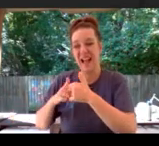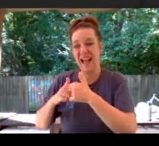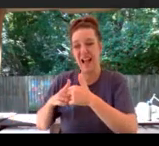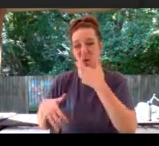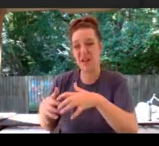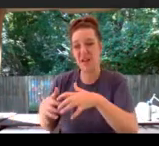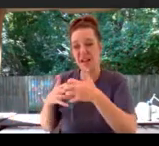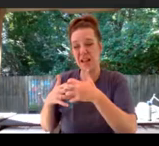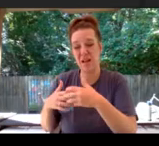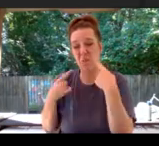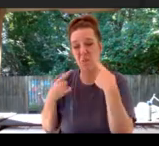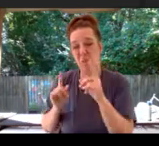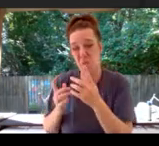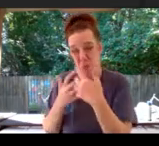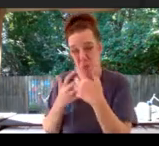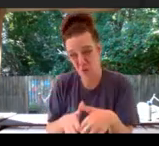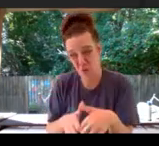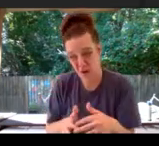Niles.